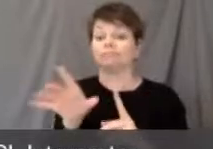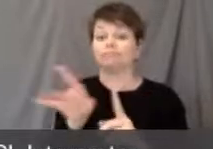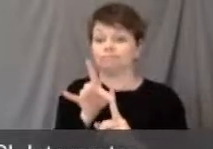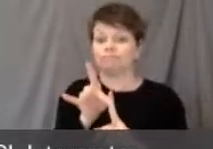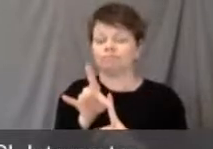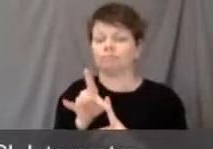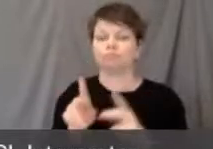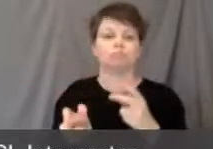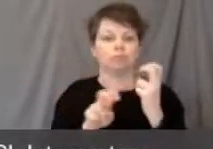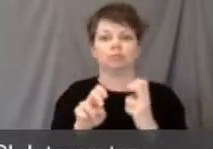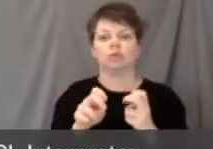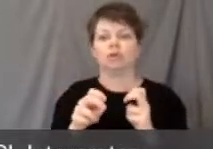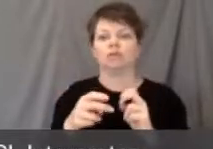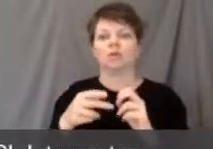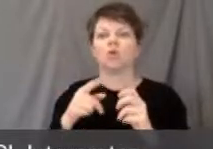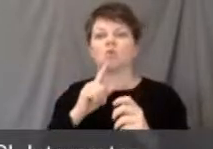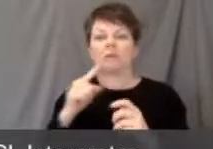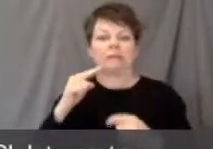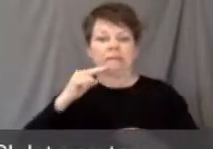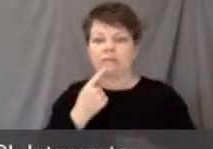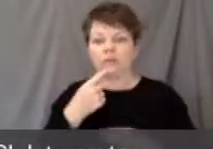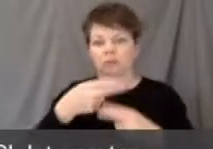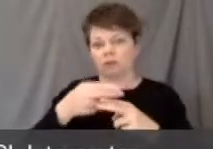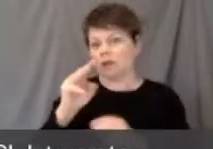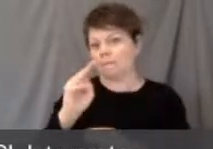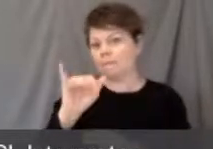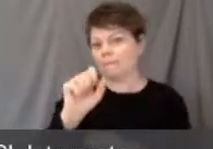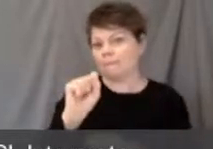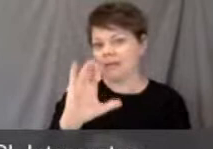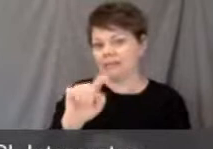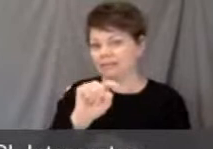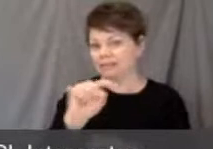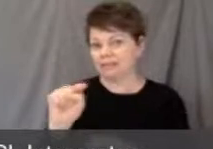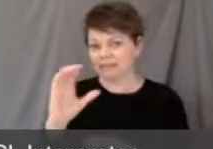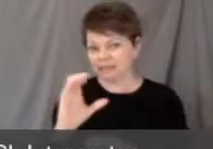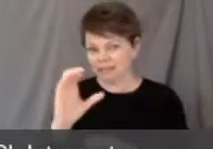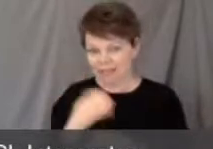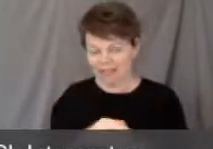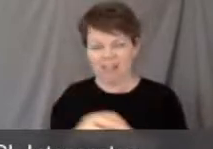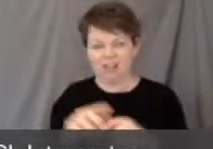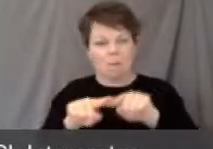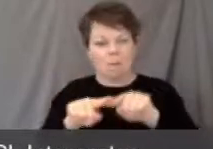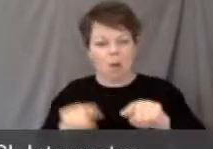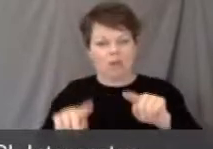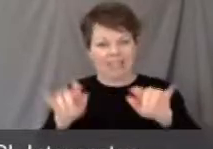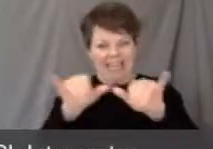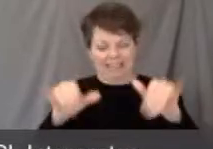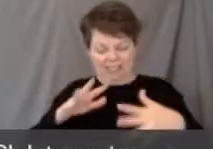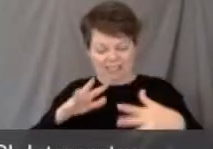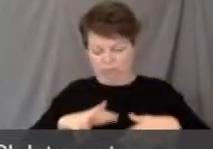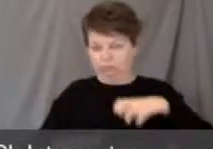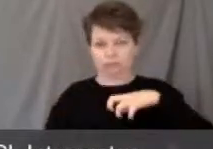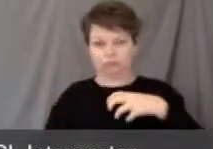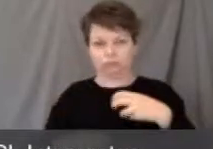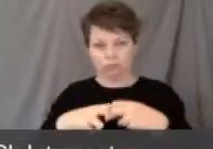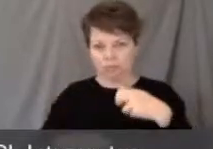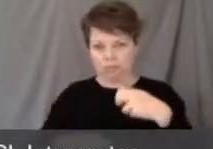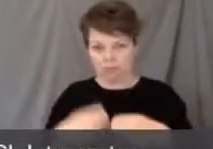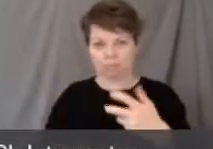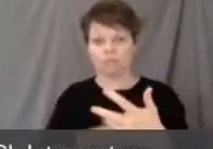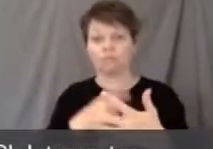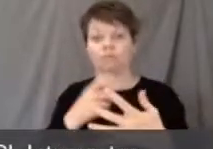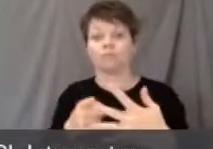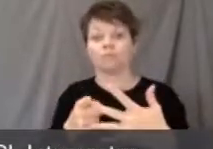multisystem inflammatory syndrome in children. One is, how do we protect our larger community?